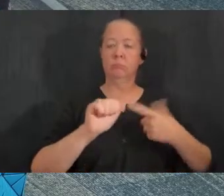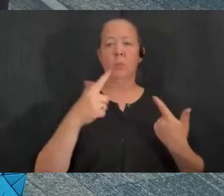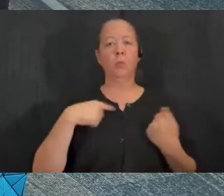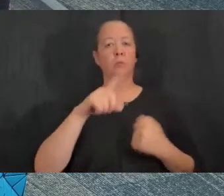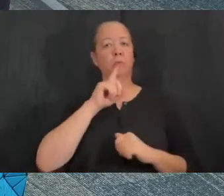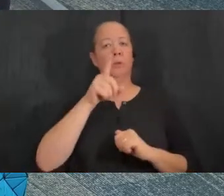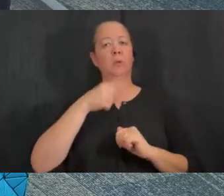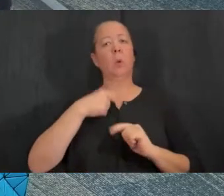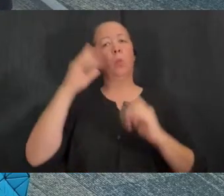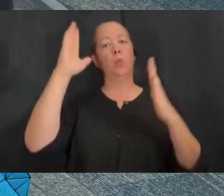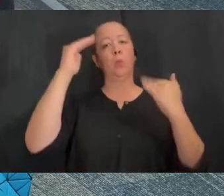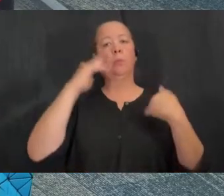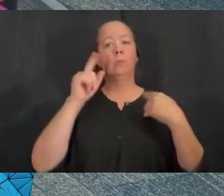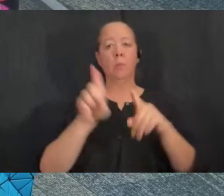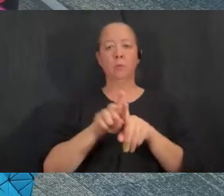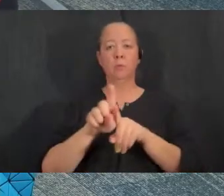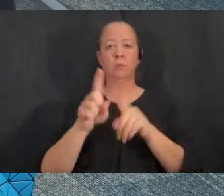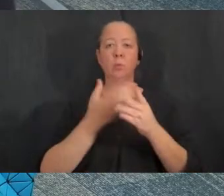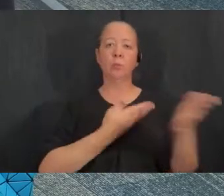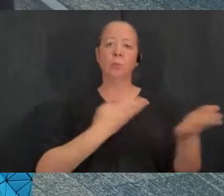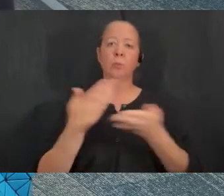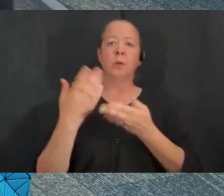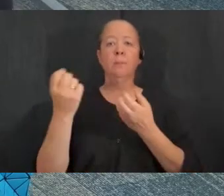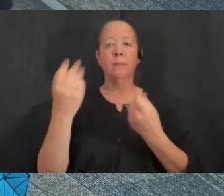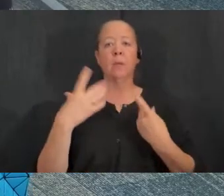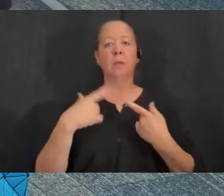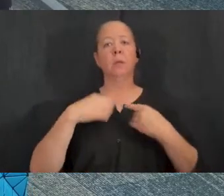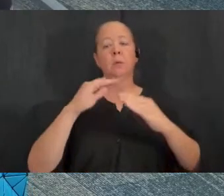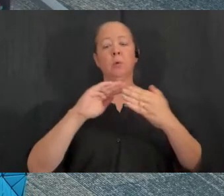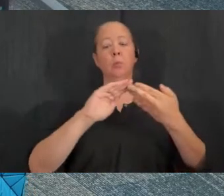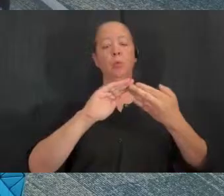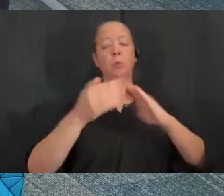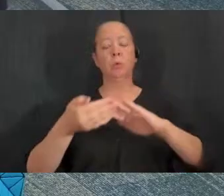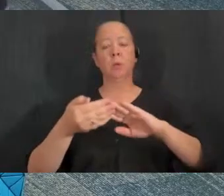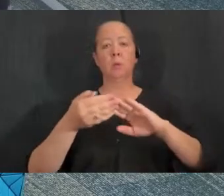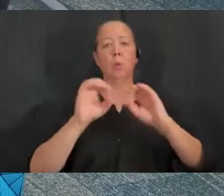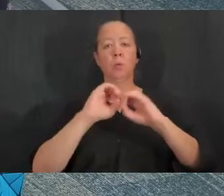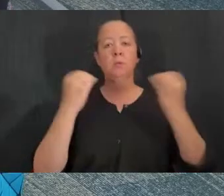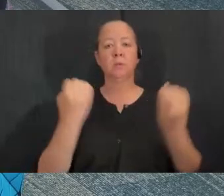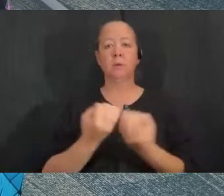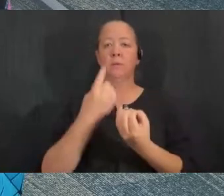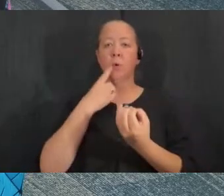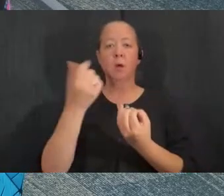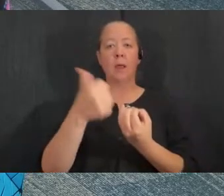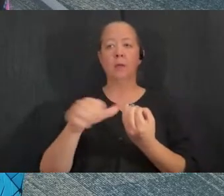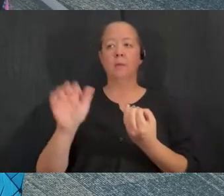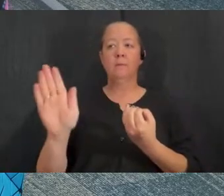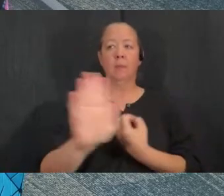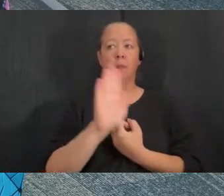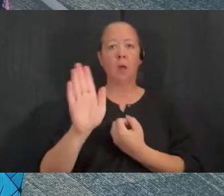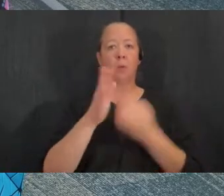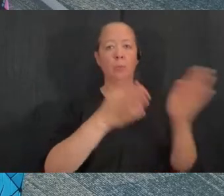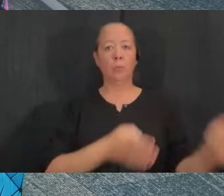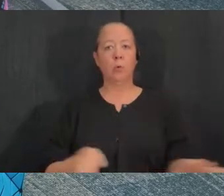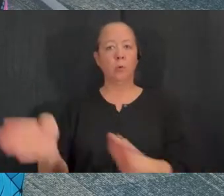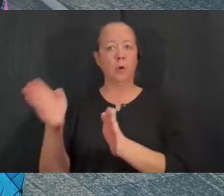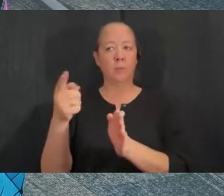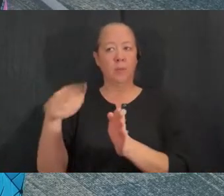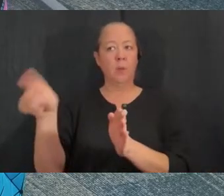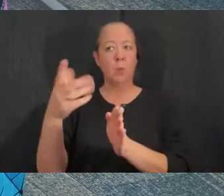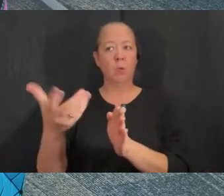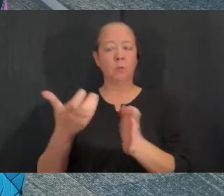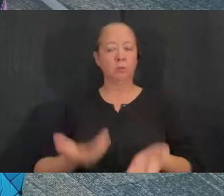also bring in lots of community organizations for any programming they would like to provide.